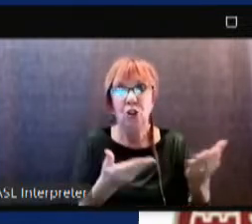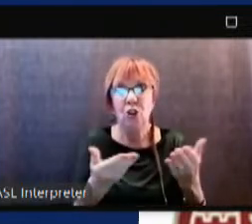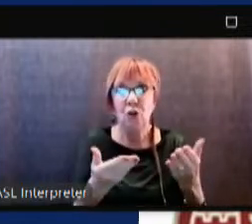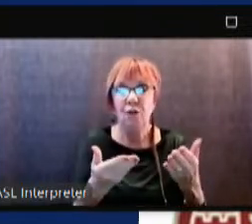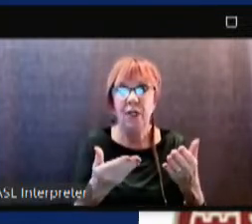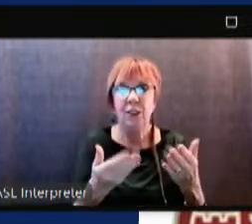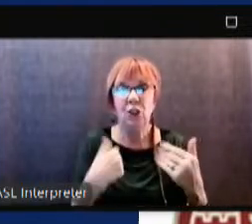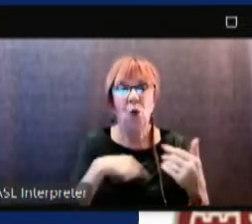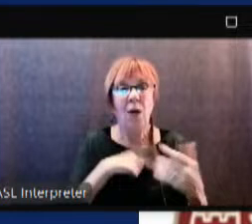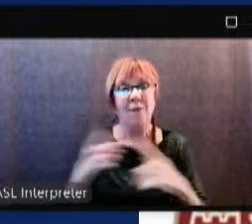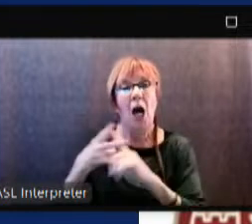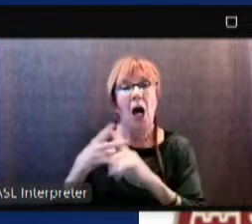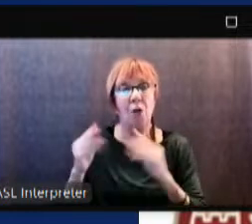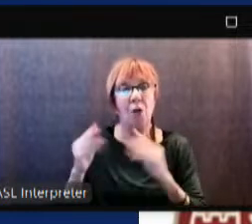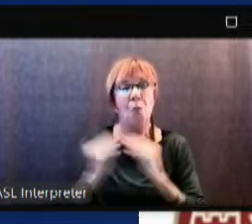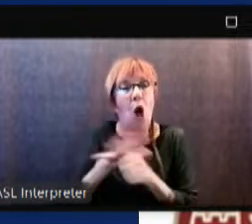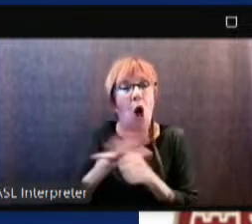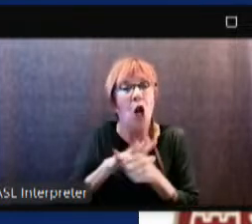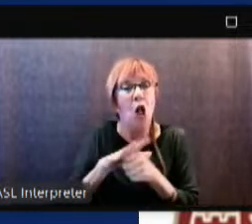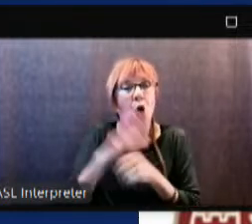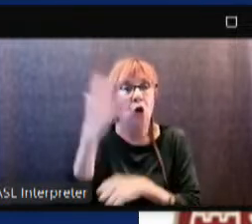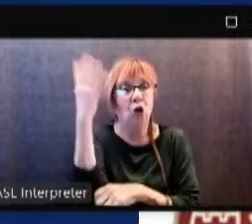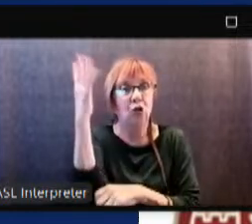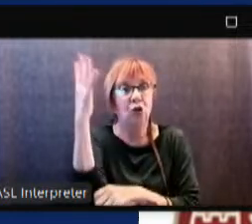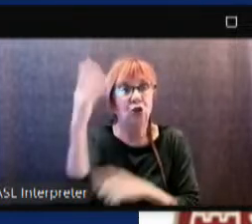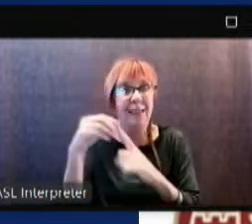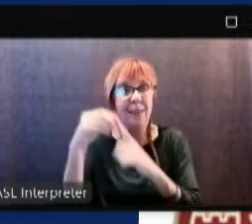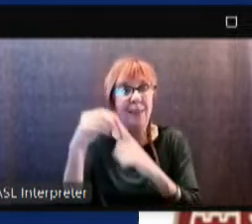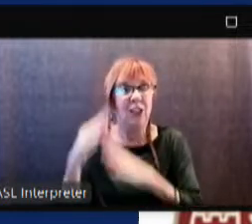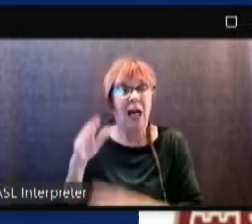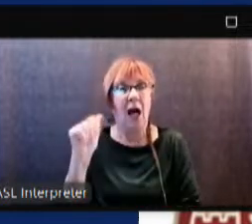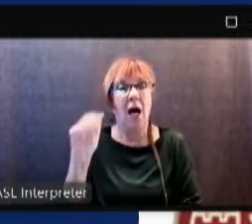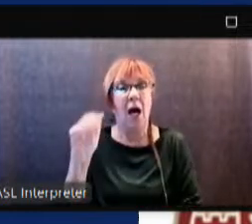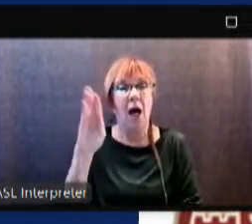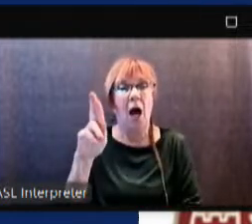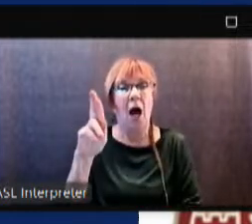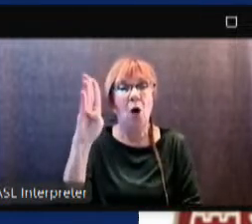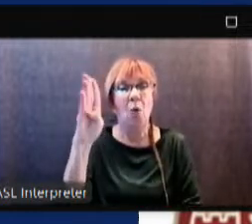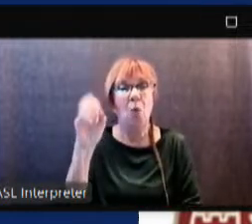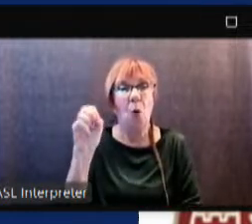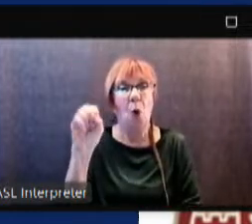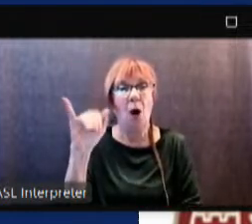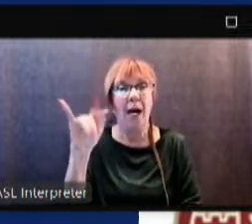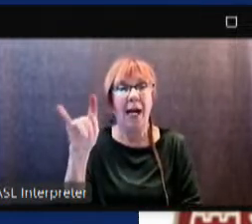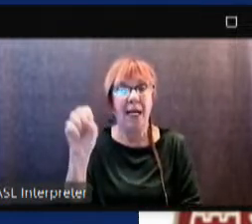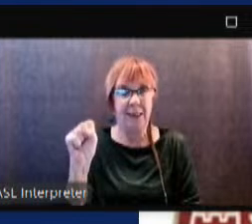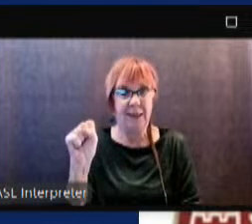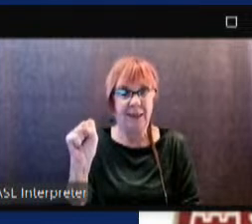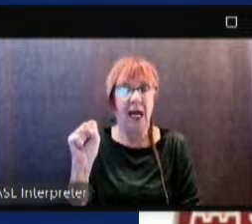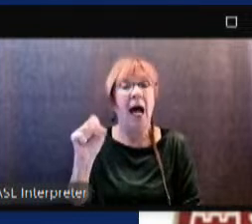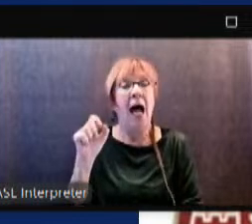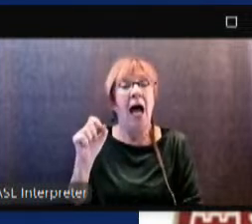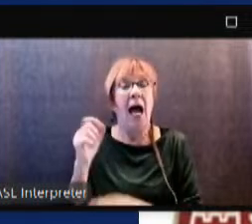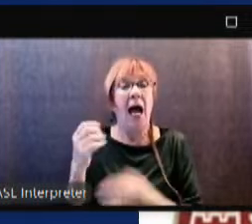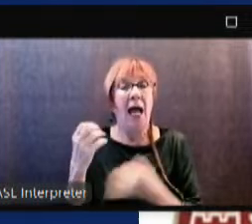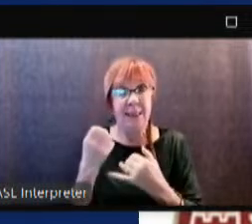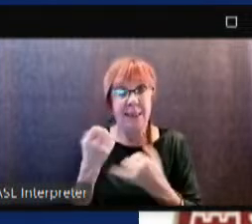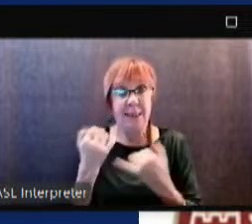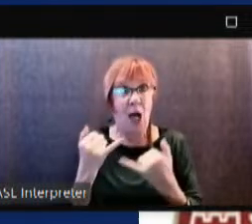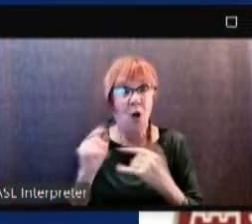arborists. We are relooking, and those local arborists are relooking some of the previously marked trees, especially